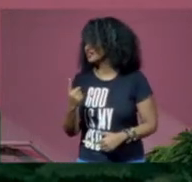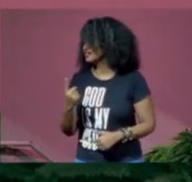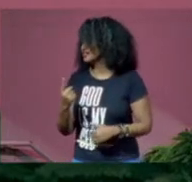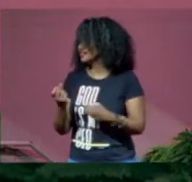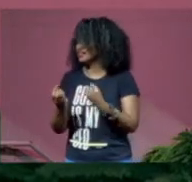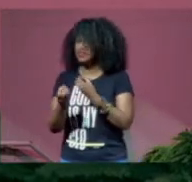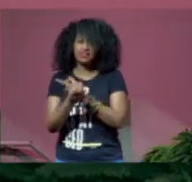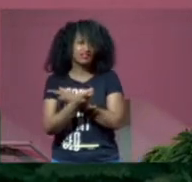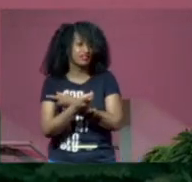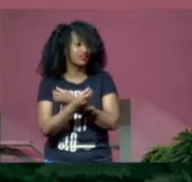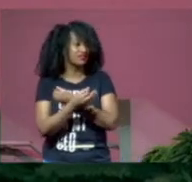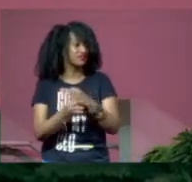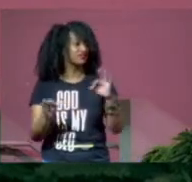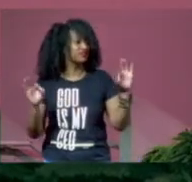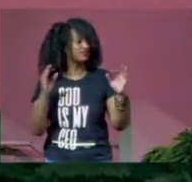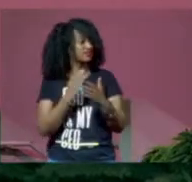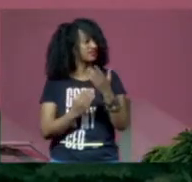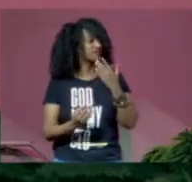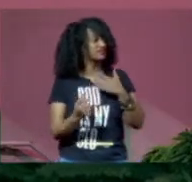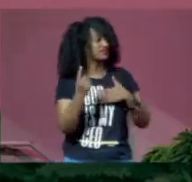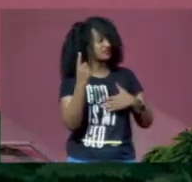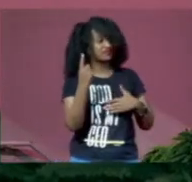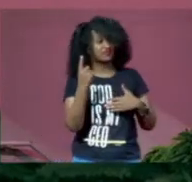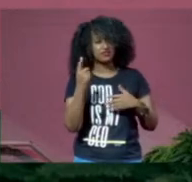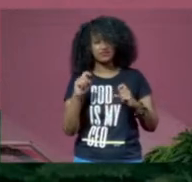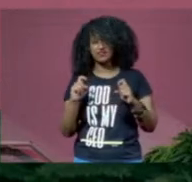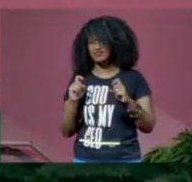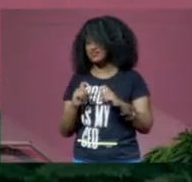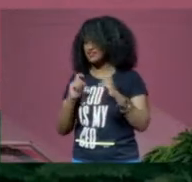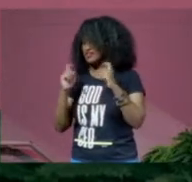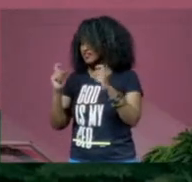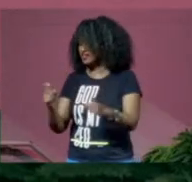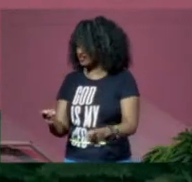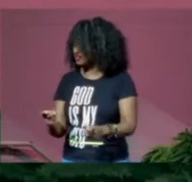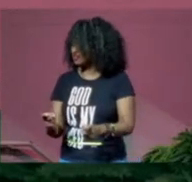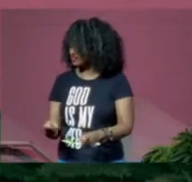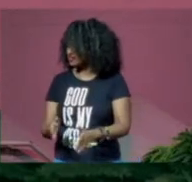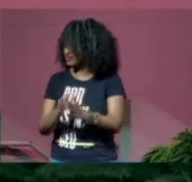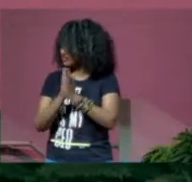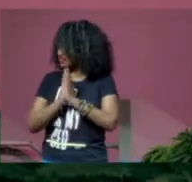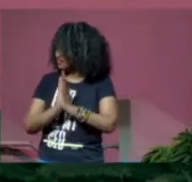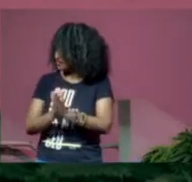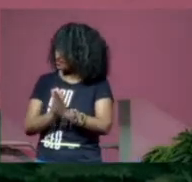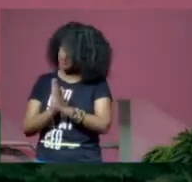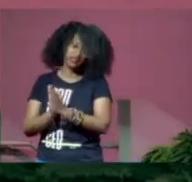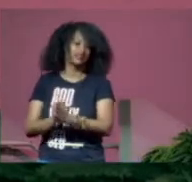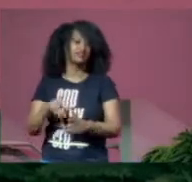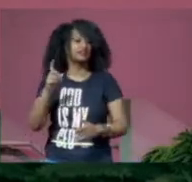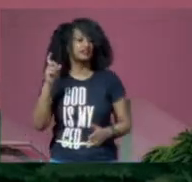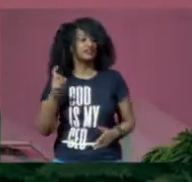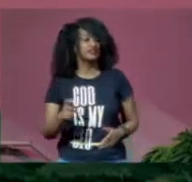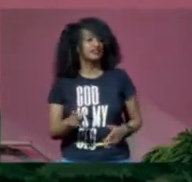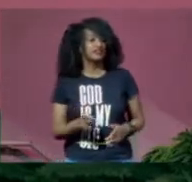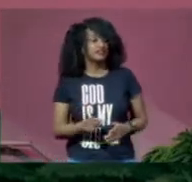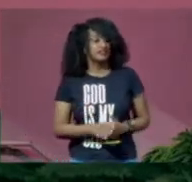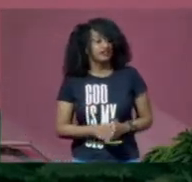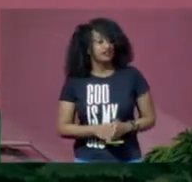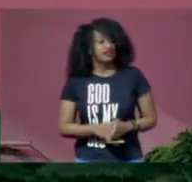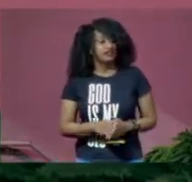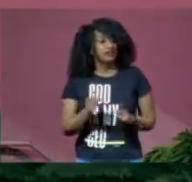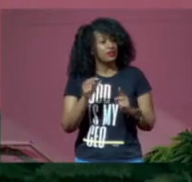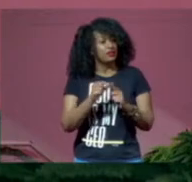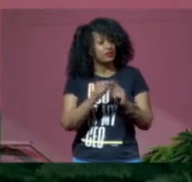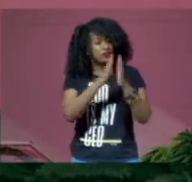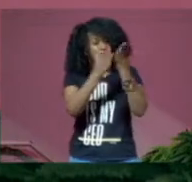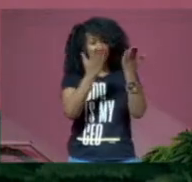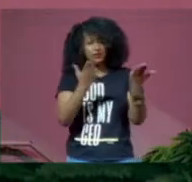deliver someone, a word that would answer some question and confirm something. Lord, we need a word for our young people who are going back